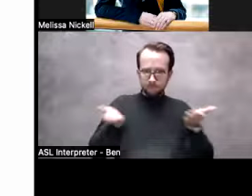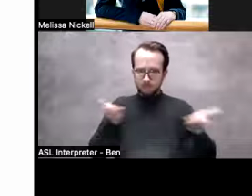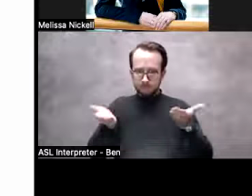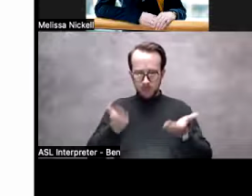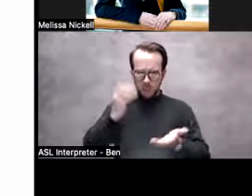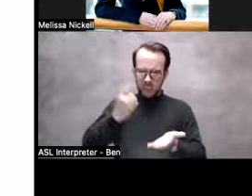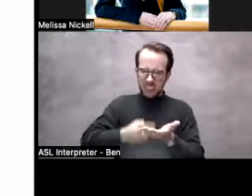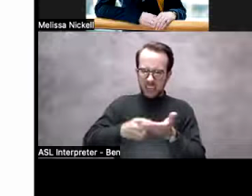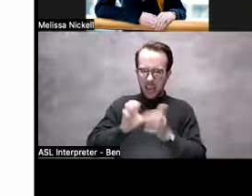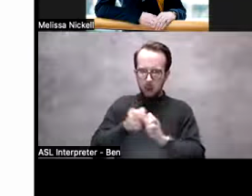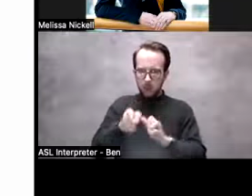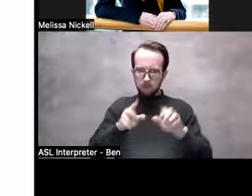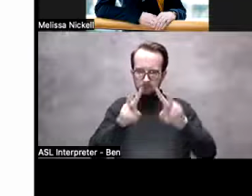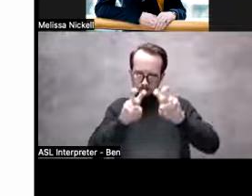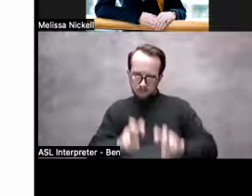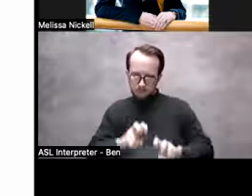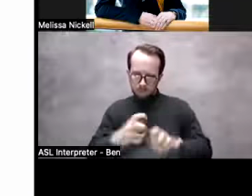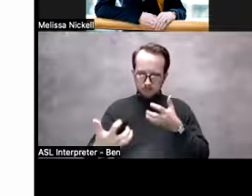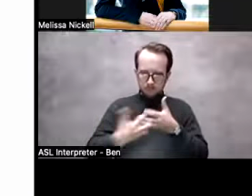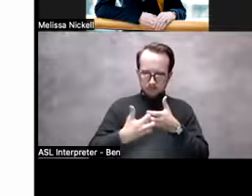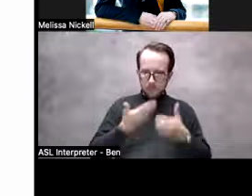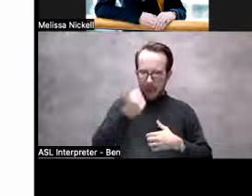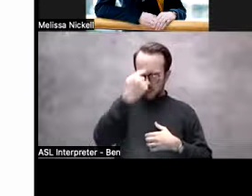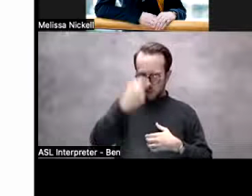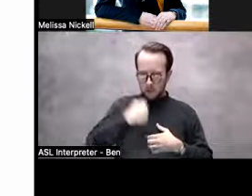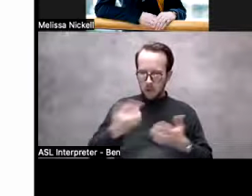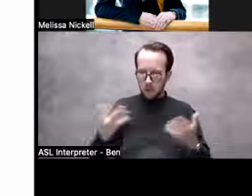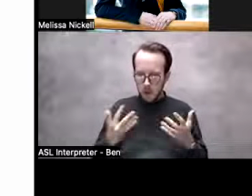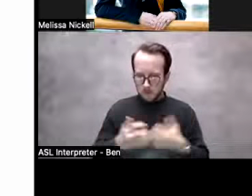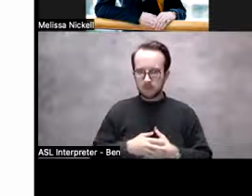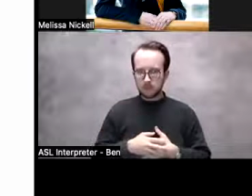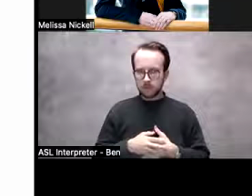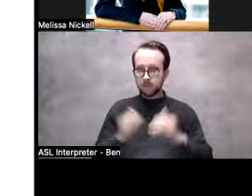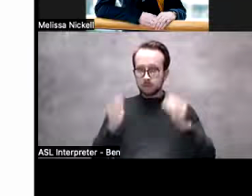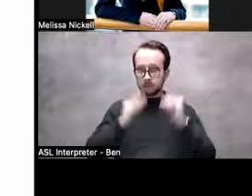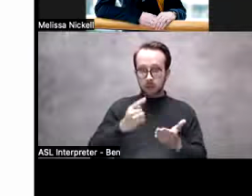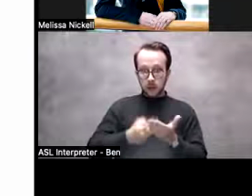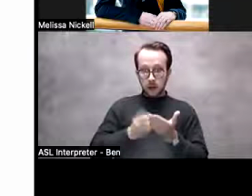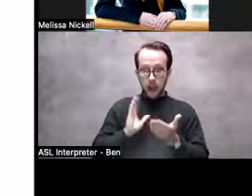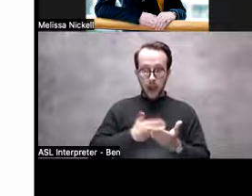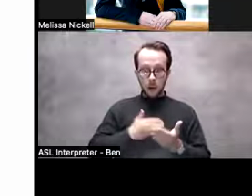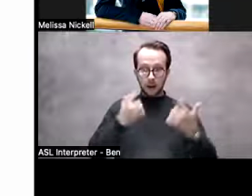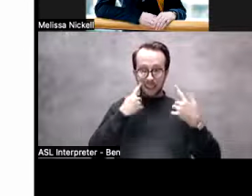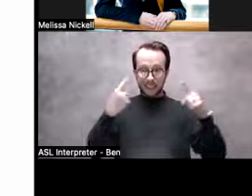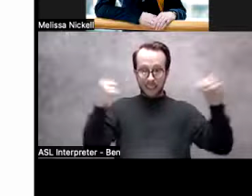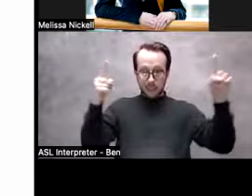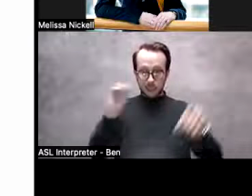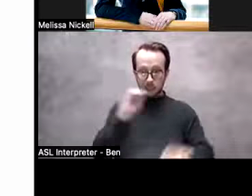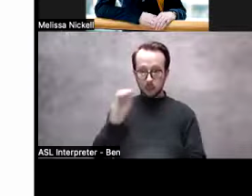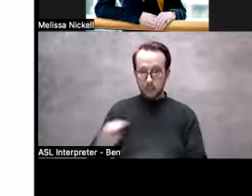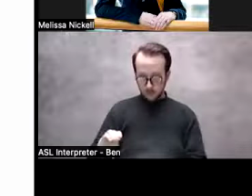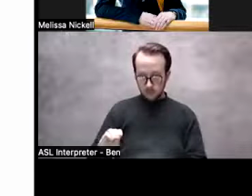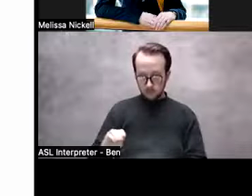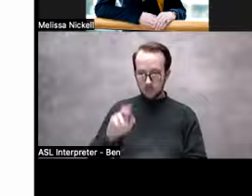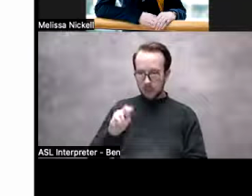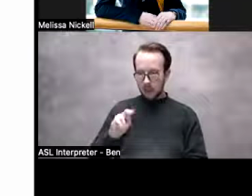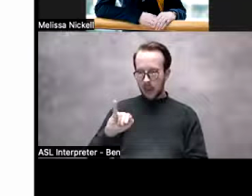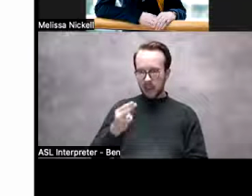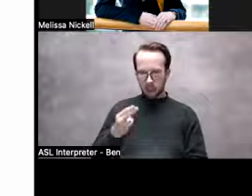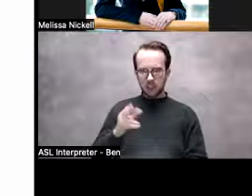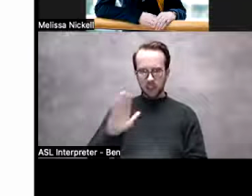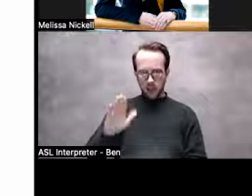can maybe identify what's best for you. I want to talk a little bit about success rates. NIH makes this information available,